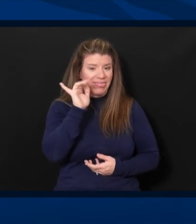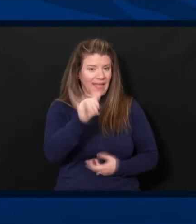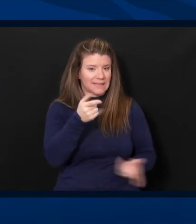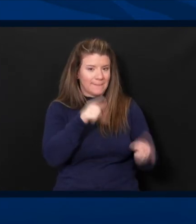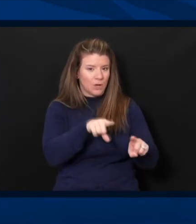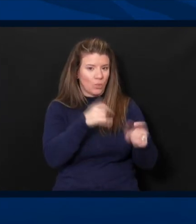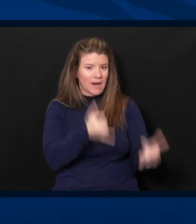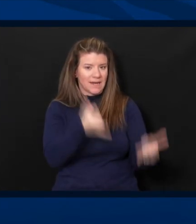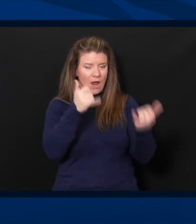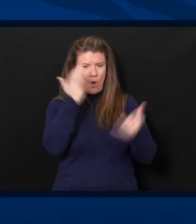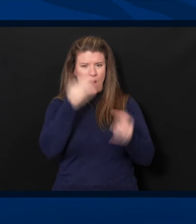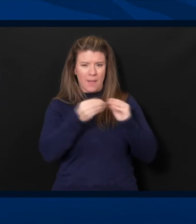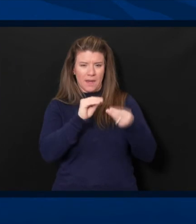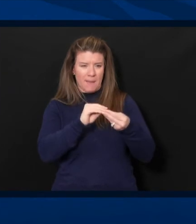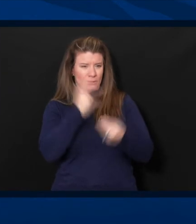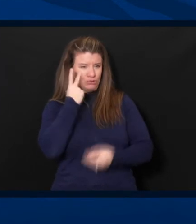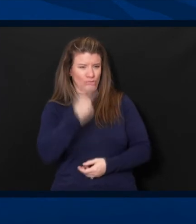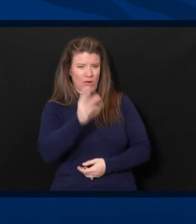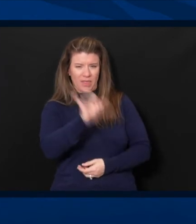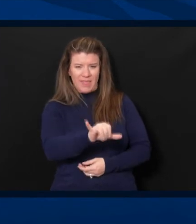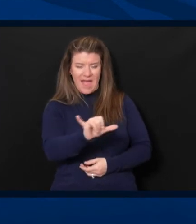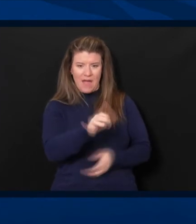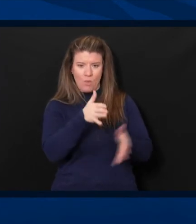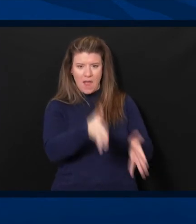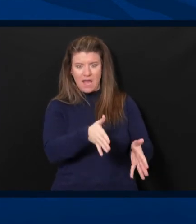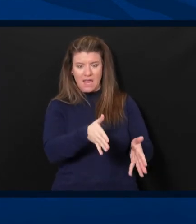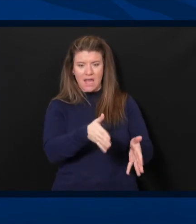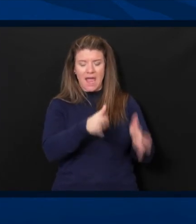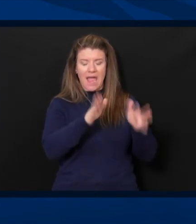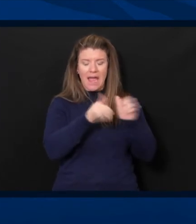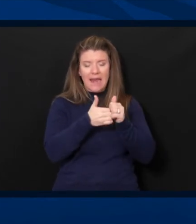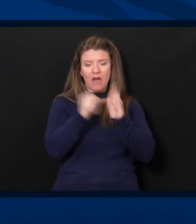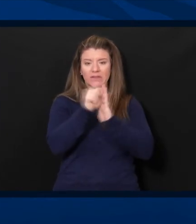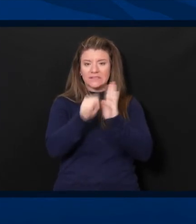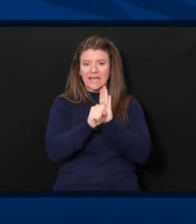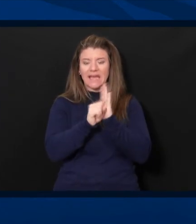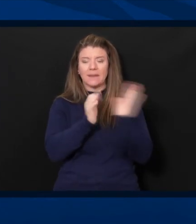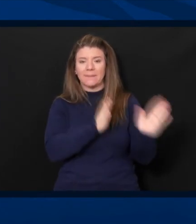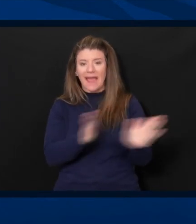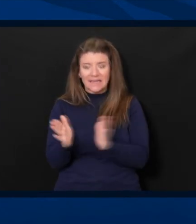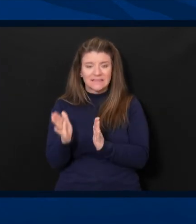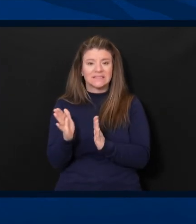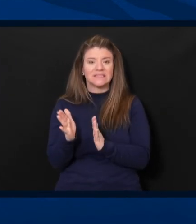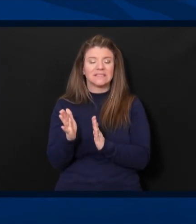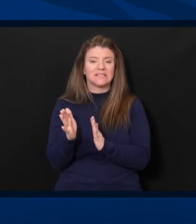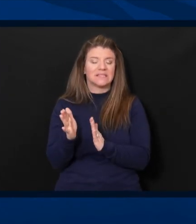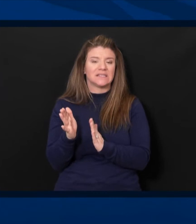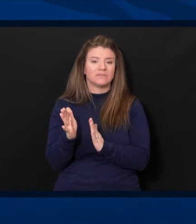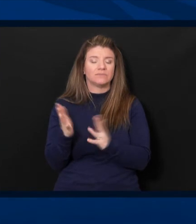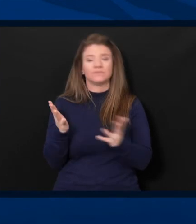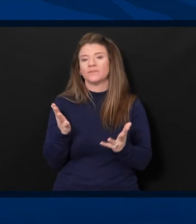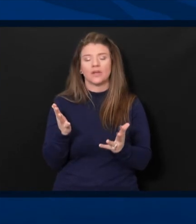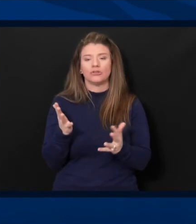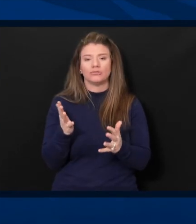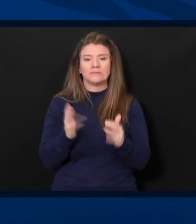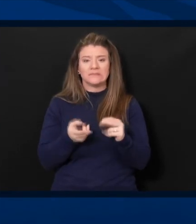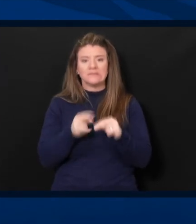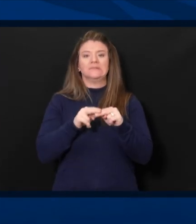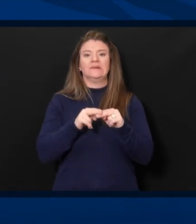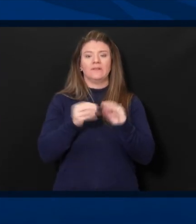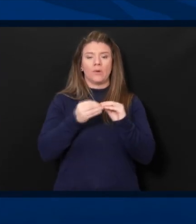now, why the numbers look that way, and what the state is doing to, you know, to get those numbers